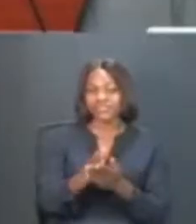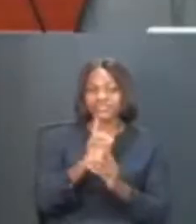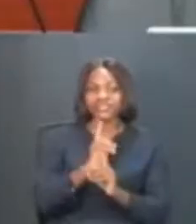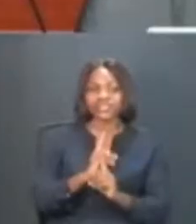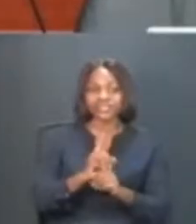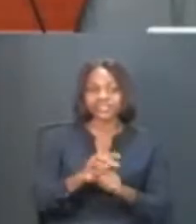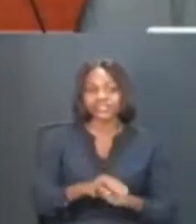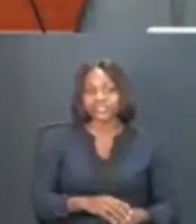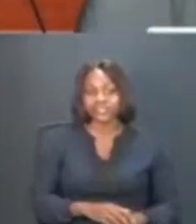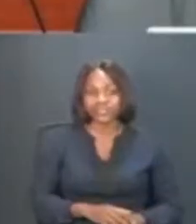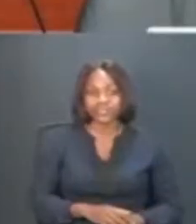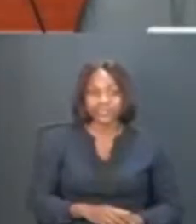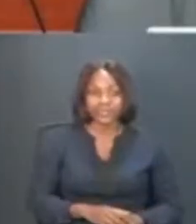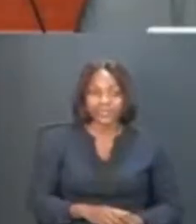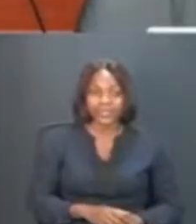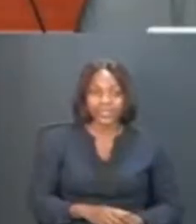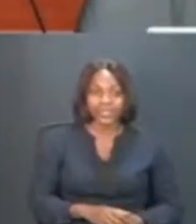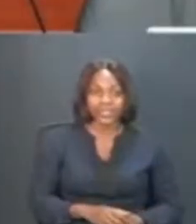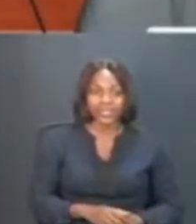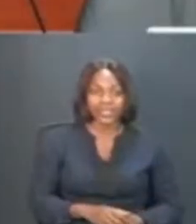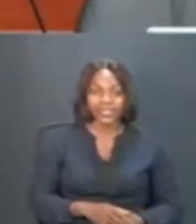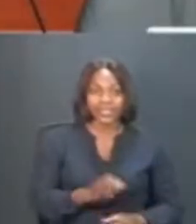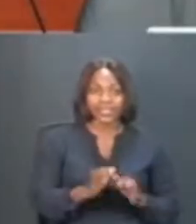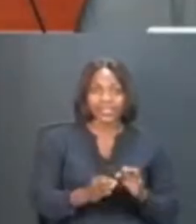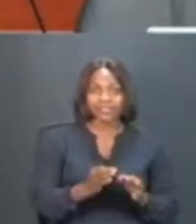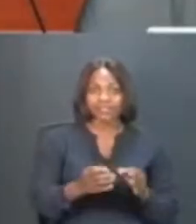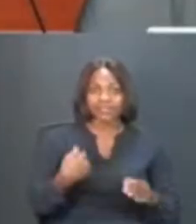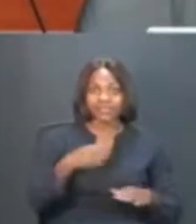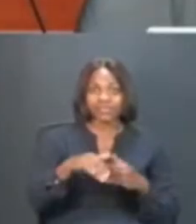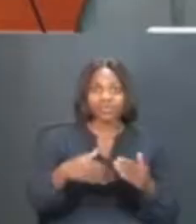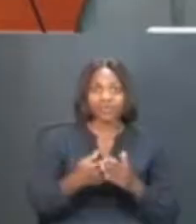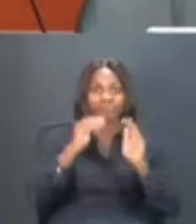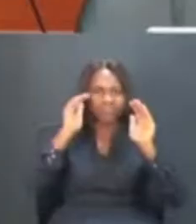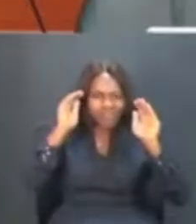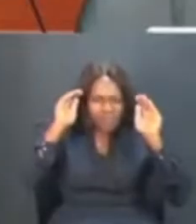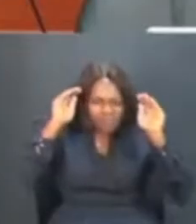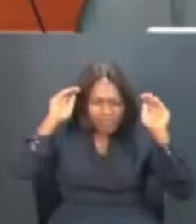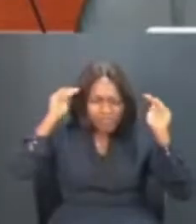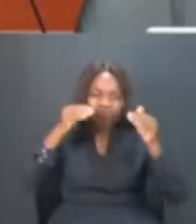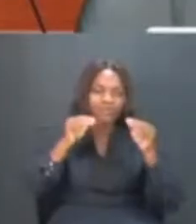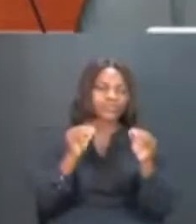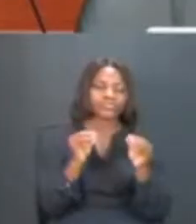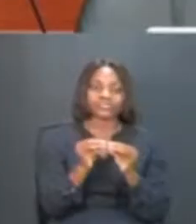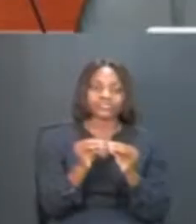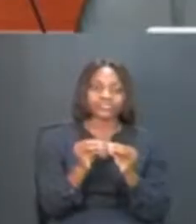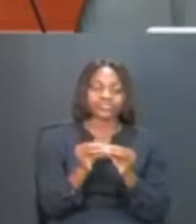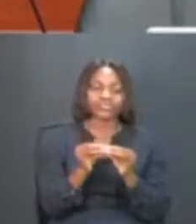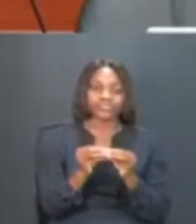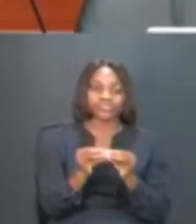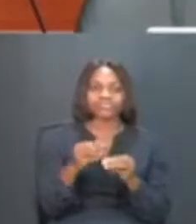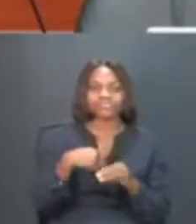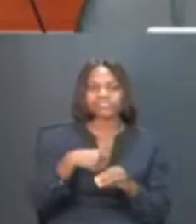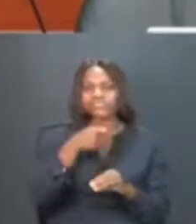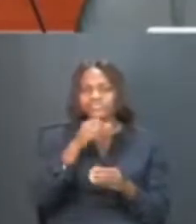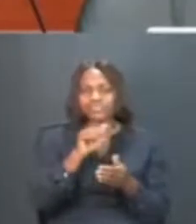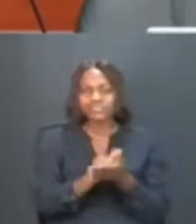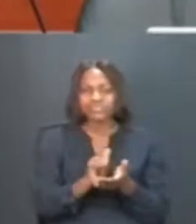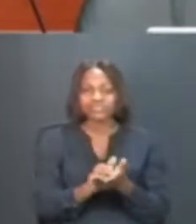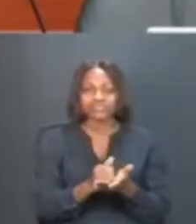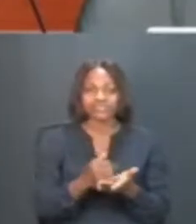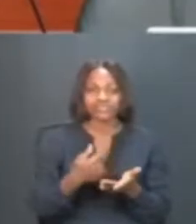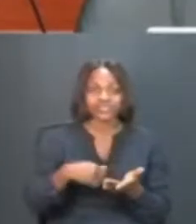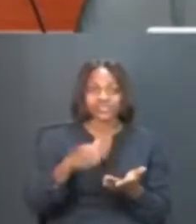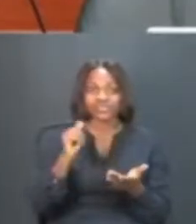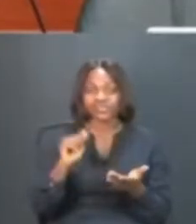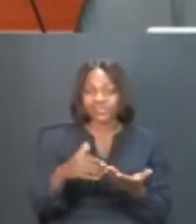rhetoric aside and we become more intentional, I'm sure that we can deal a